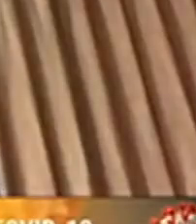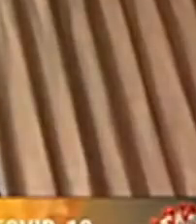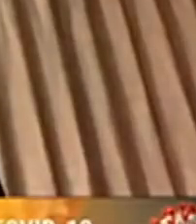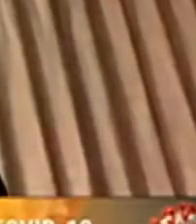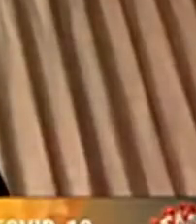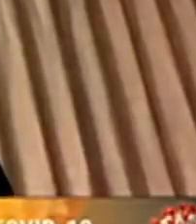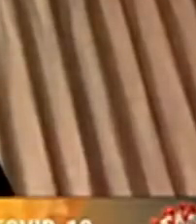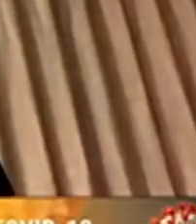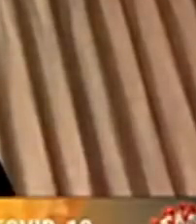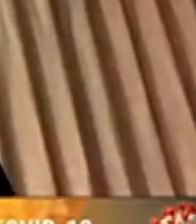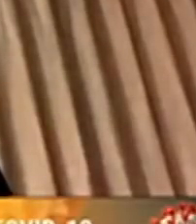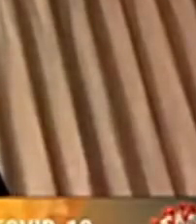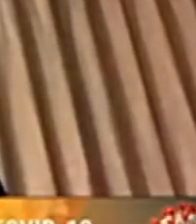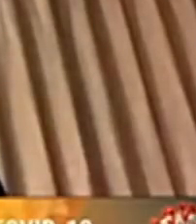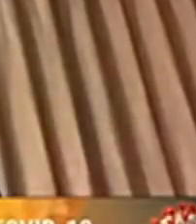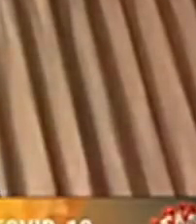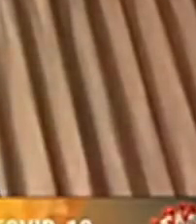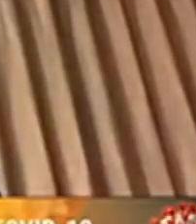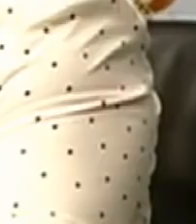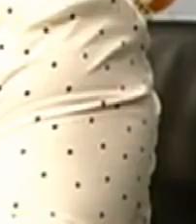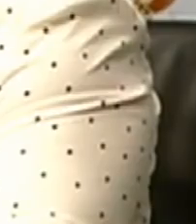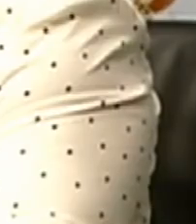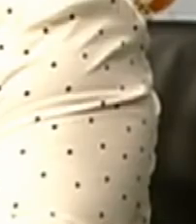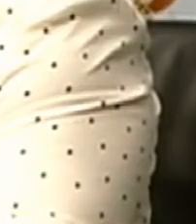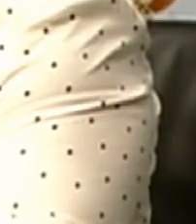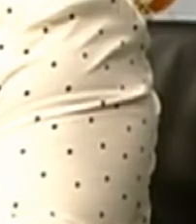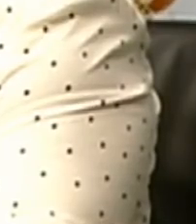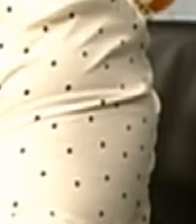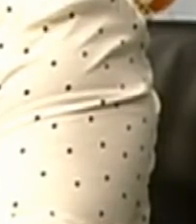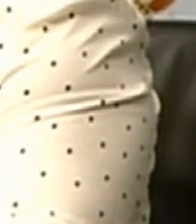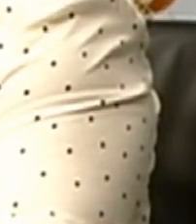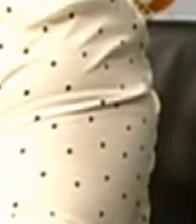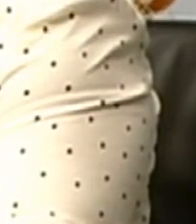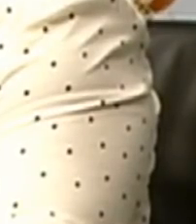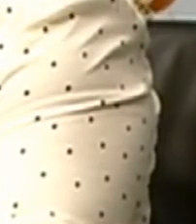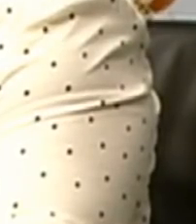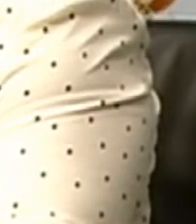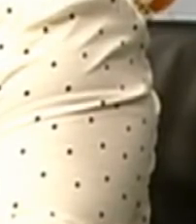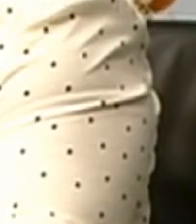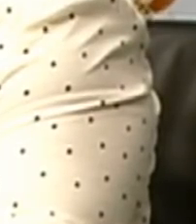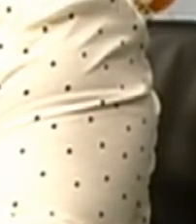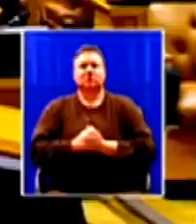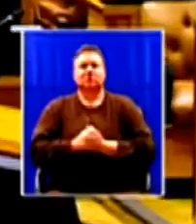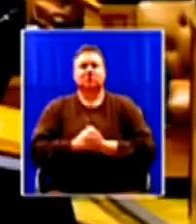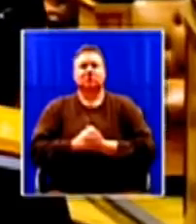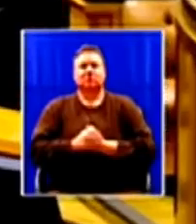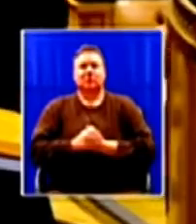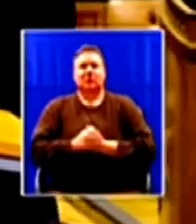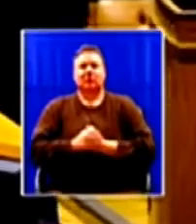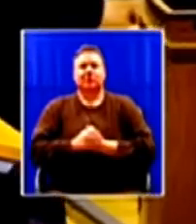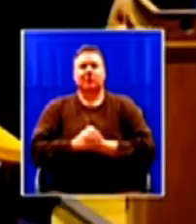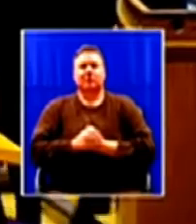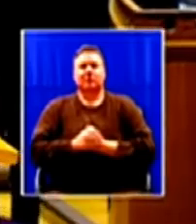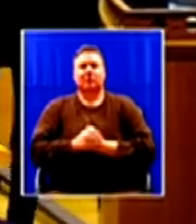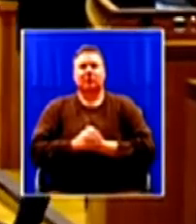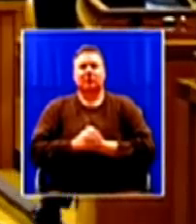should not have been given a senior position might be saying, let her go to this position, let's give her